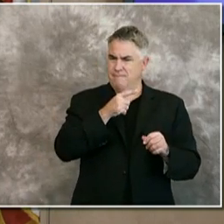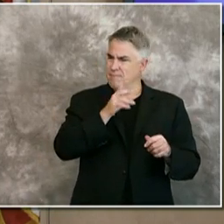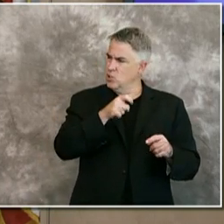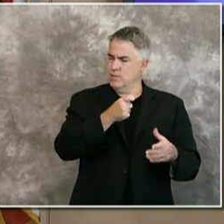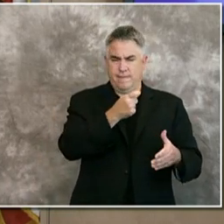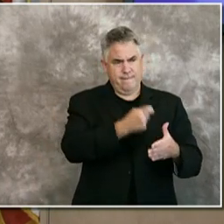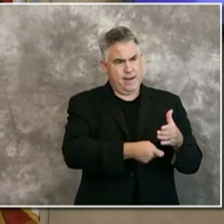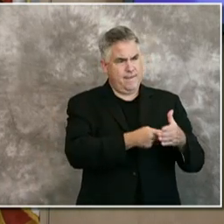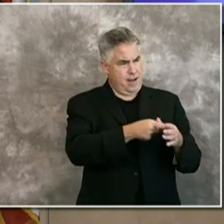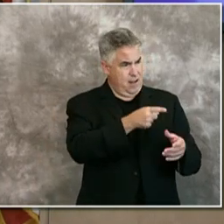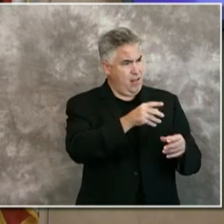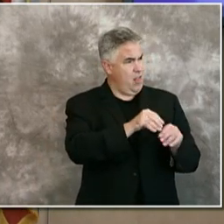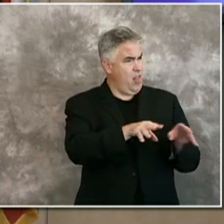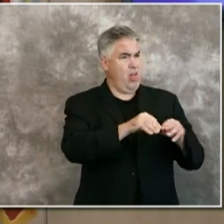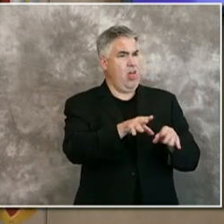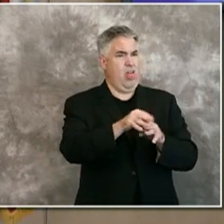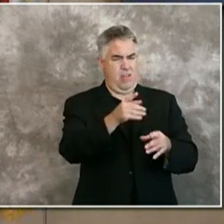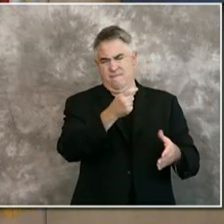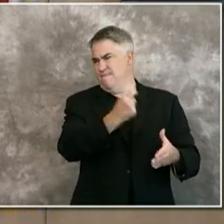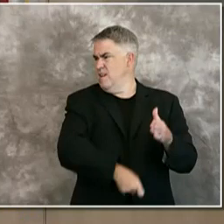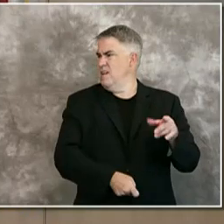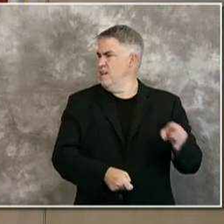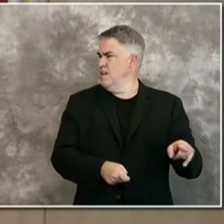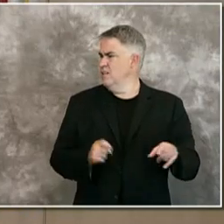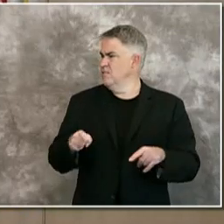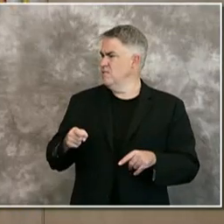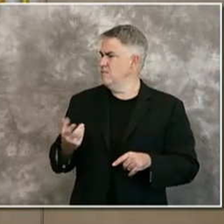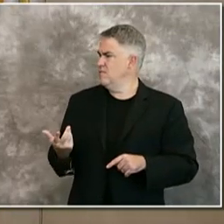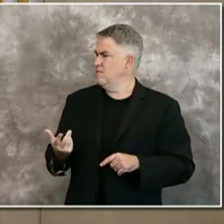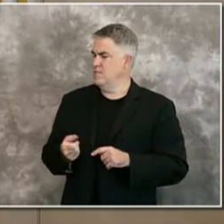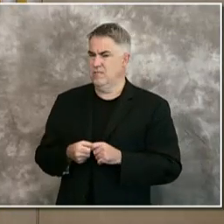Okay, Dr. Wooten's going to respond.